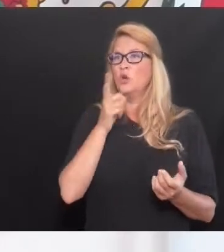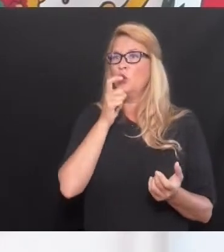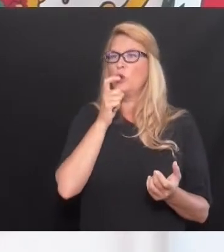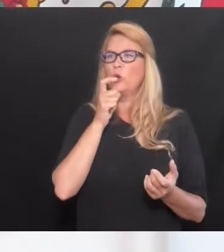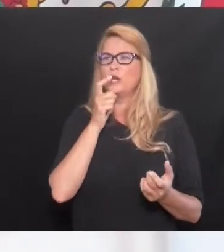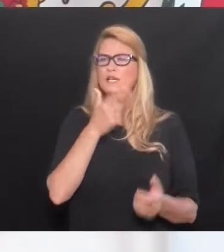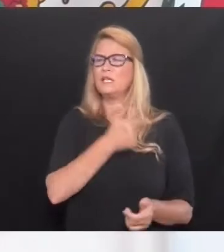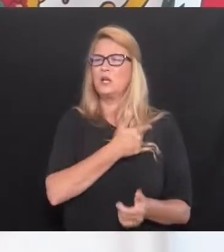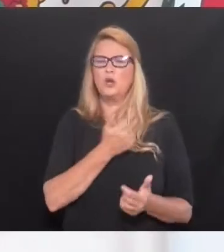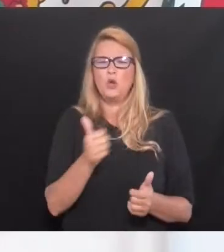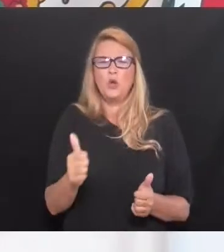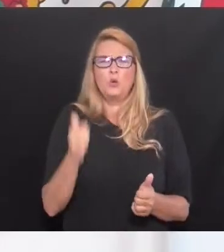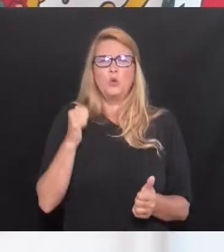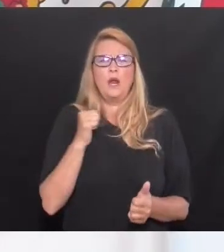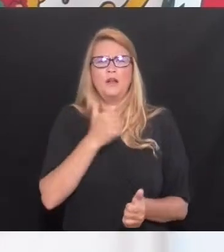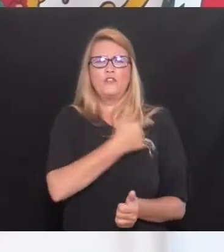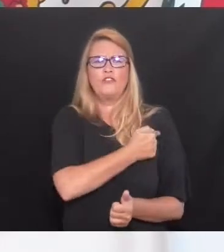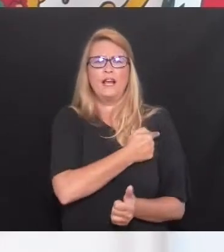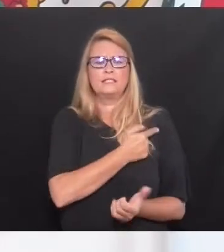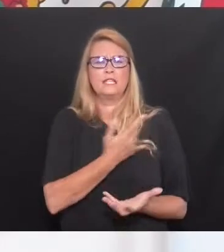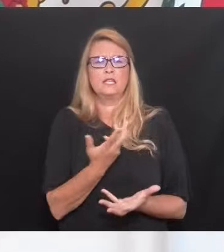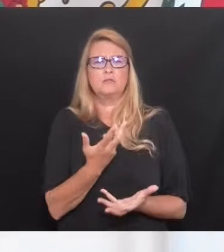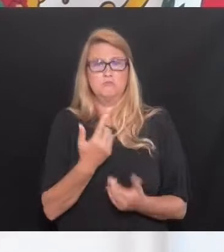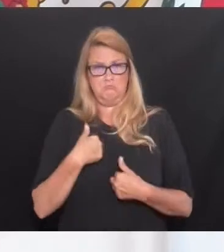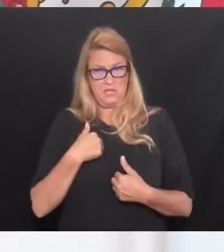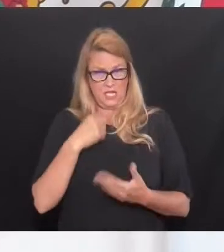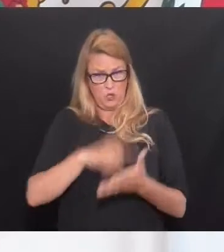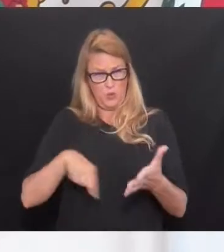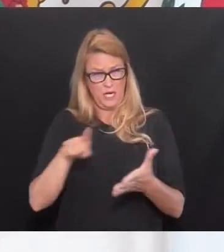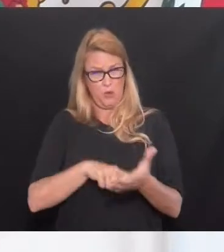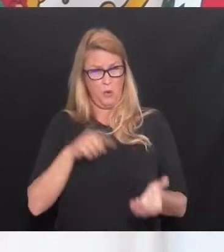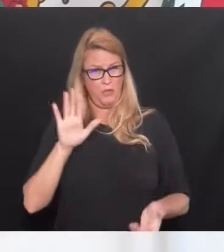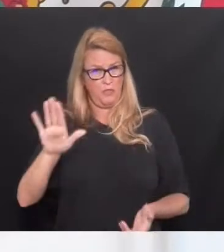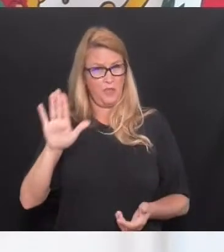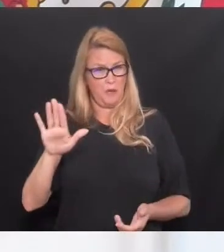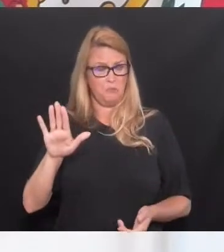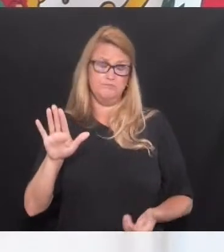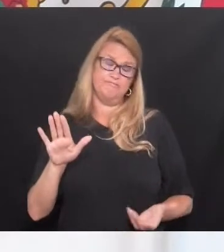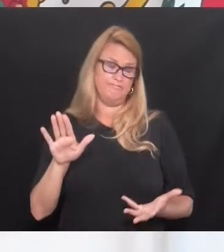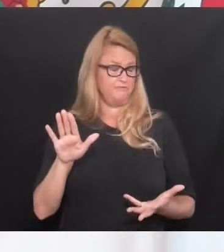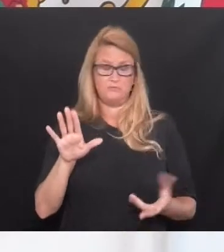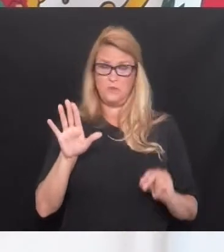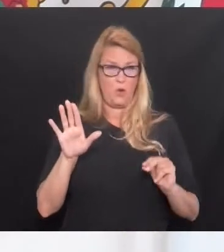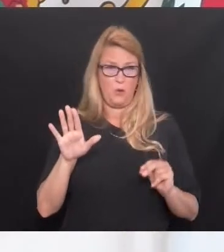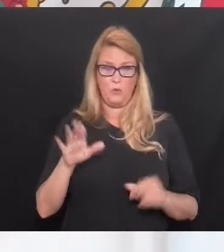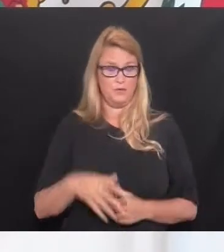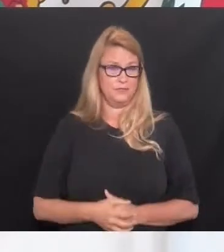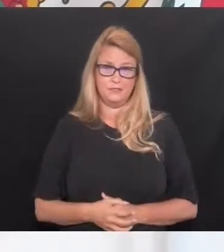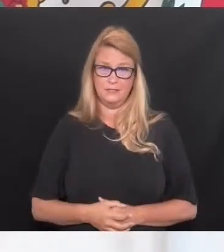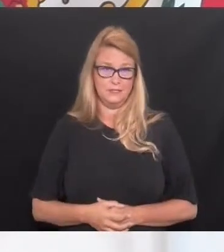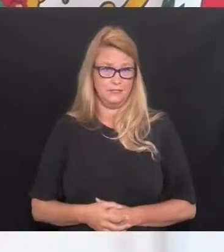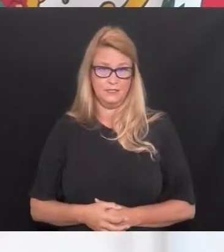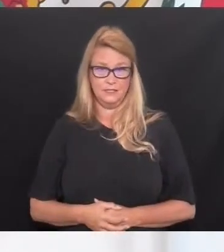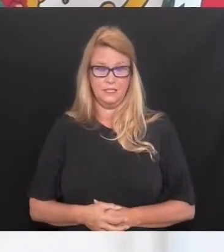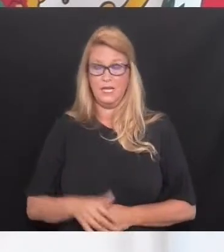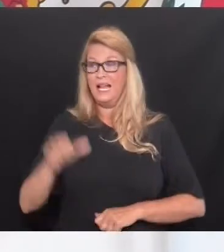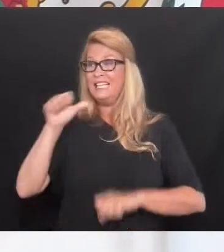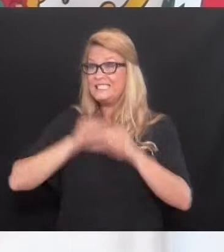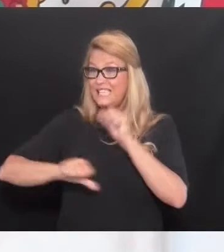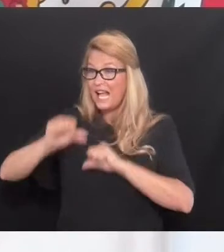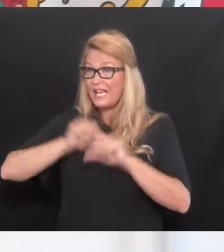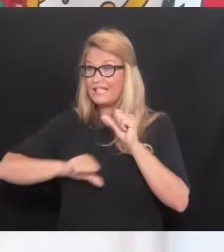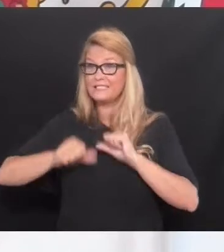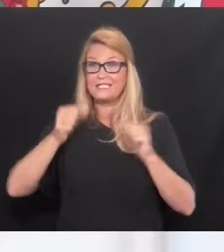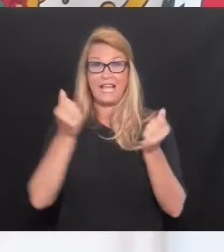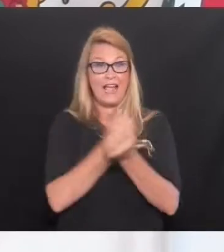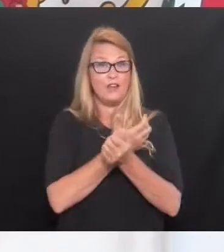know, I'm not being critical of them in any way. All I'm just saying is just this, that all the science and everything tells